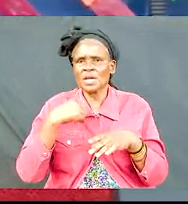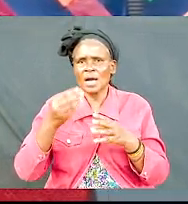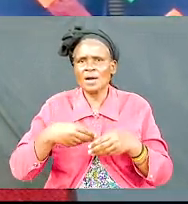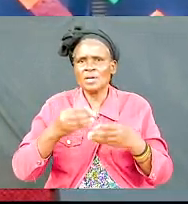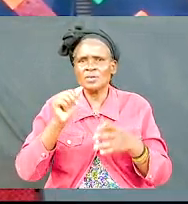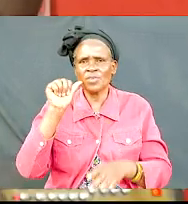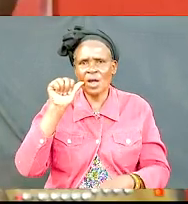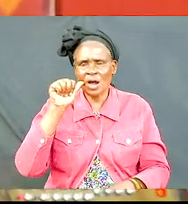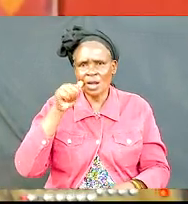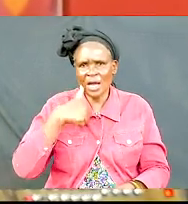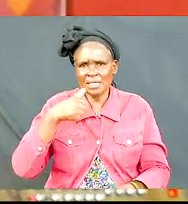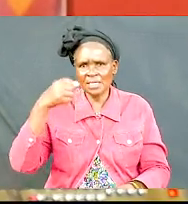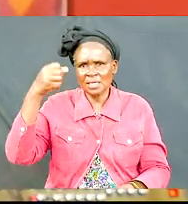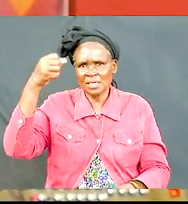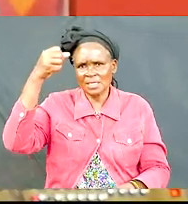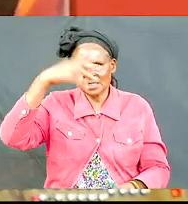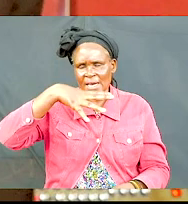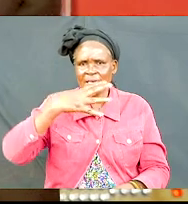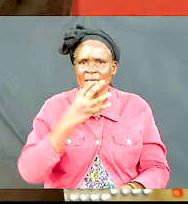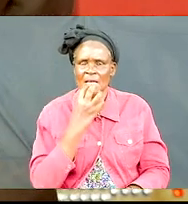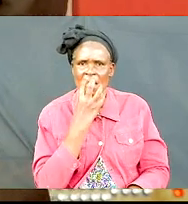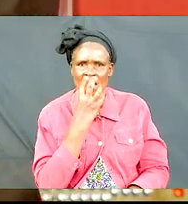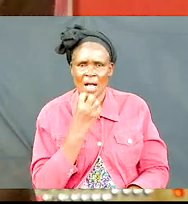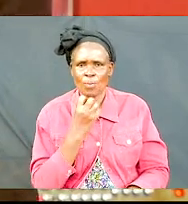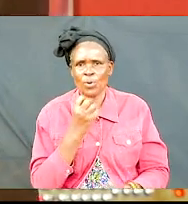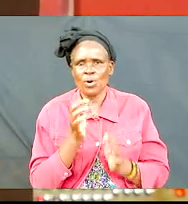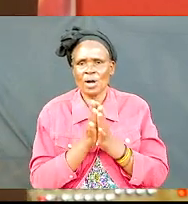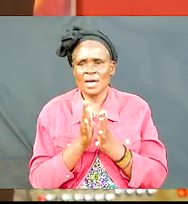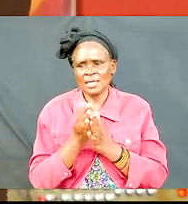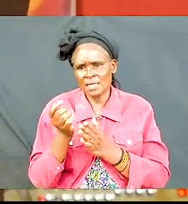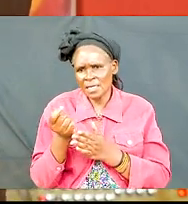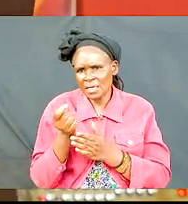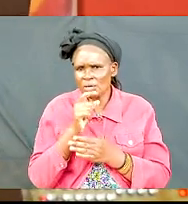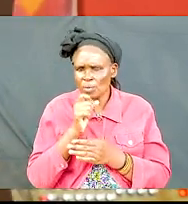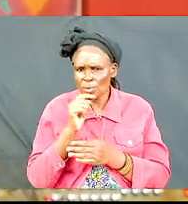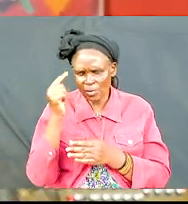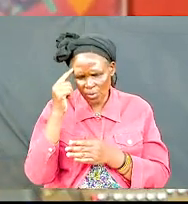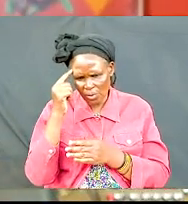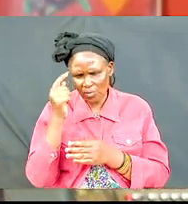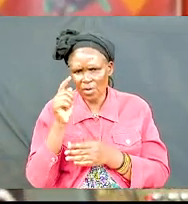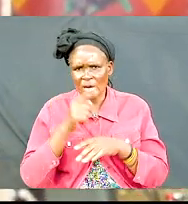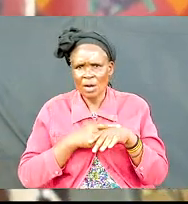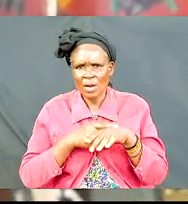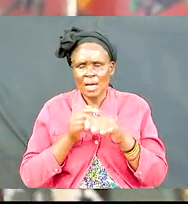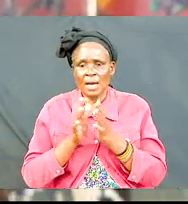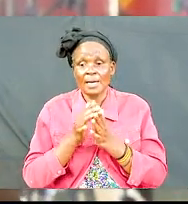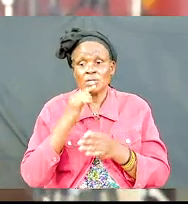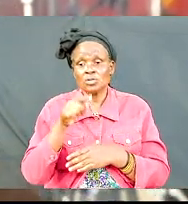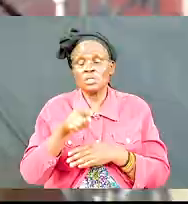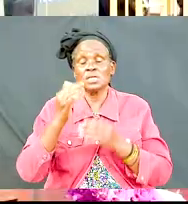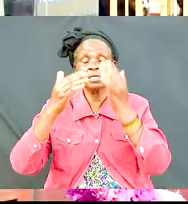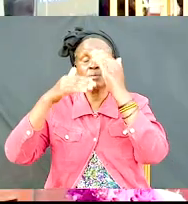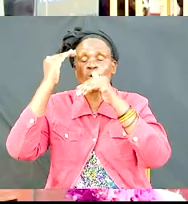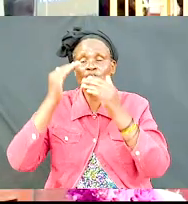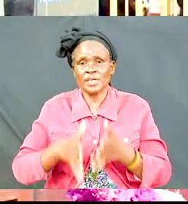nice shiny apple." And the little boy thought for a while, and he told this